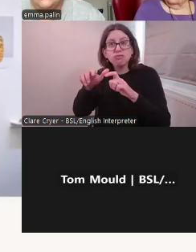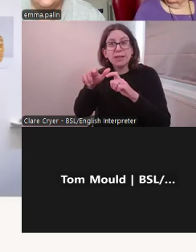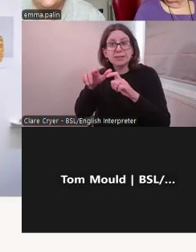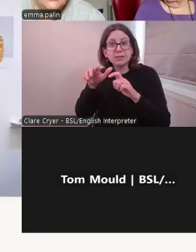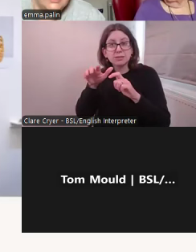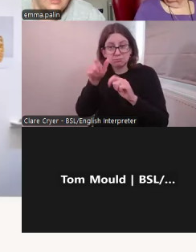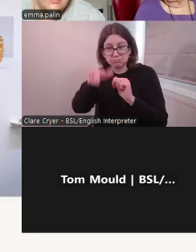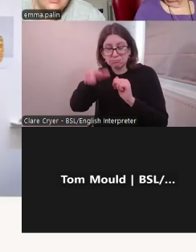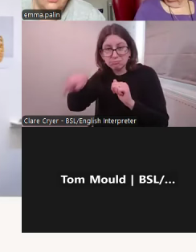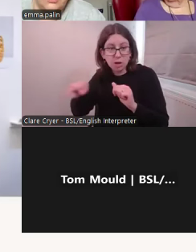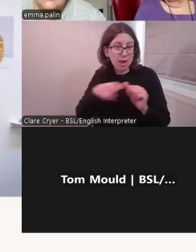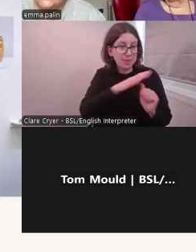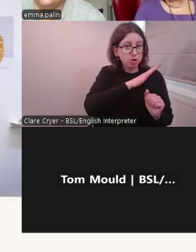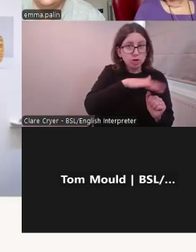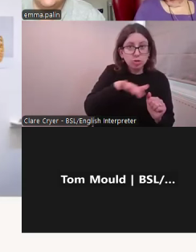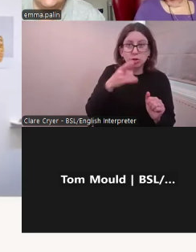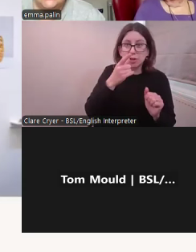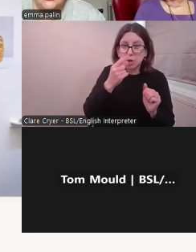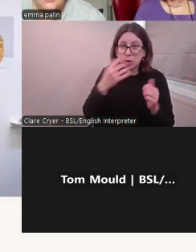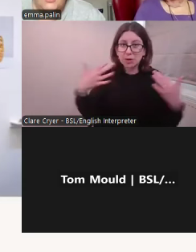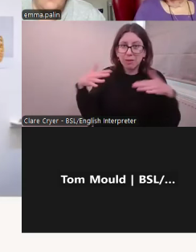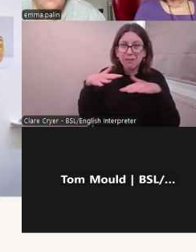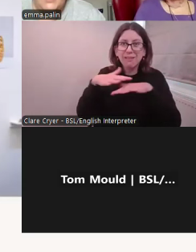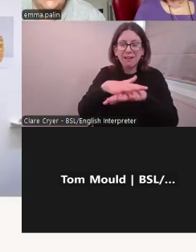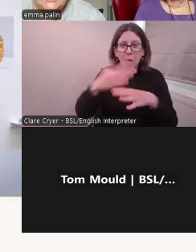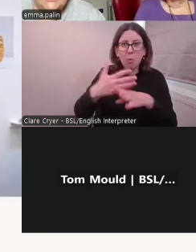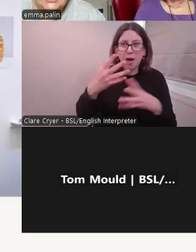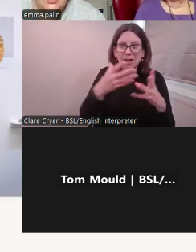were able to work together to create sculptures,